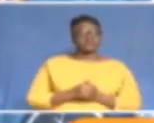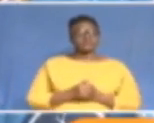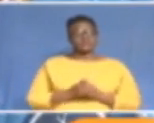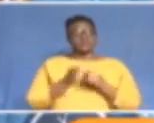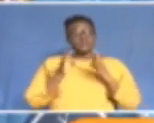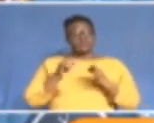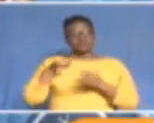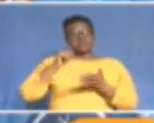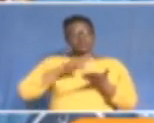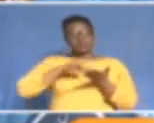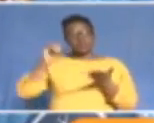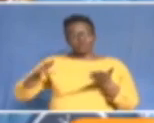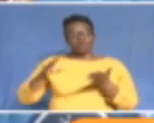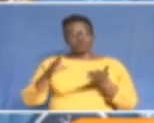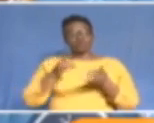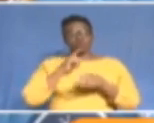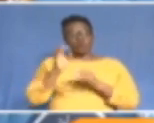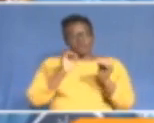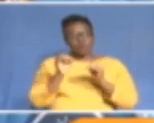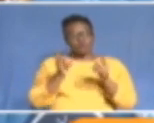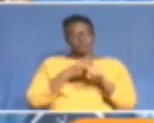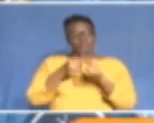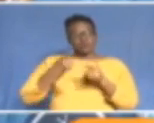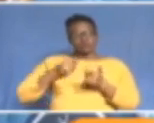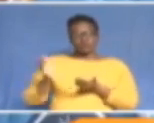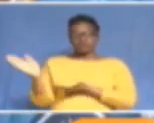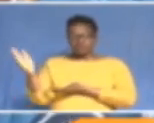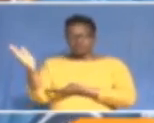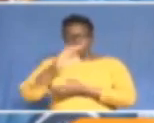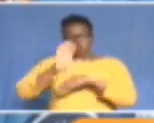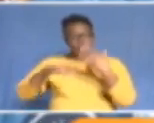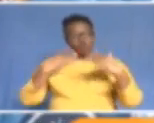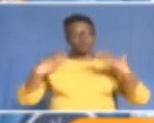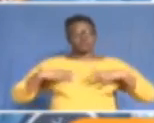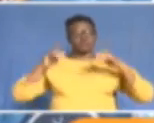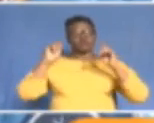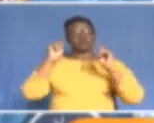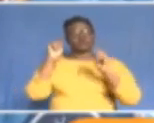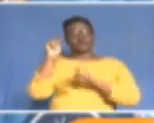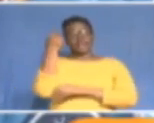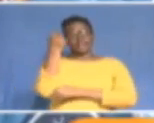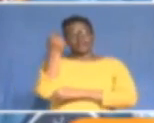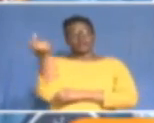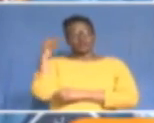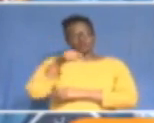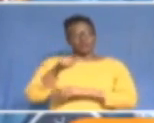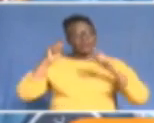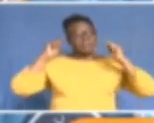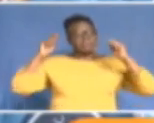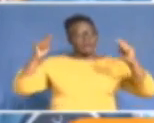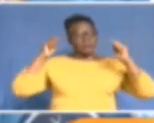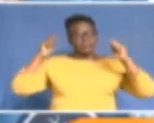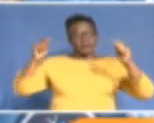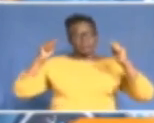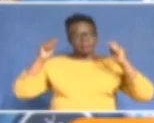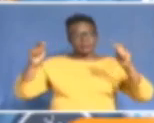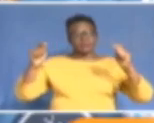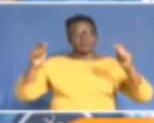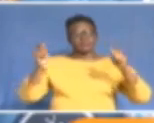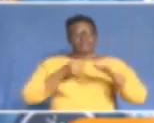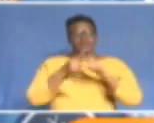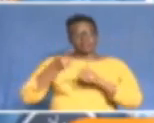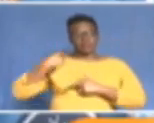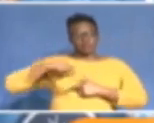directive, we will mobilize the people of Kenya in their numbers and in their millions to come to the streets to demonstrate, and we